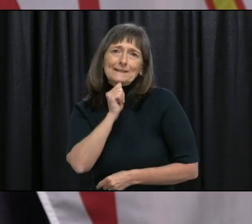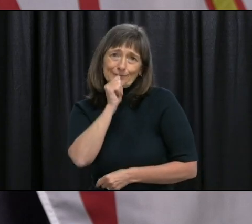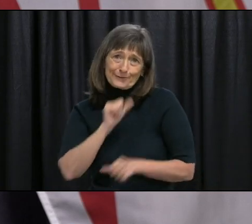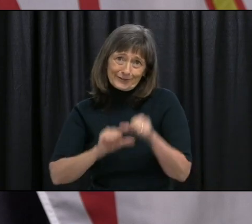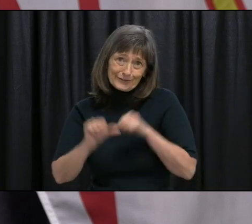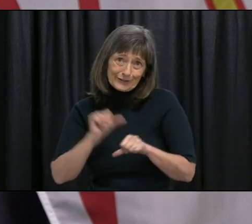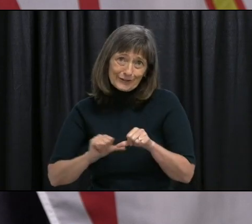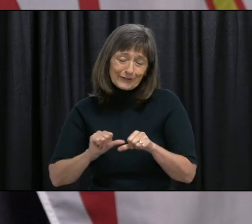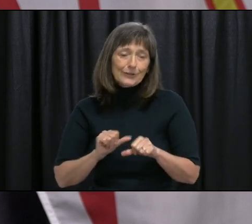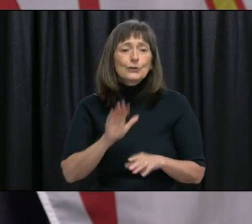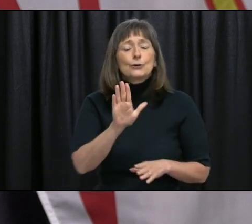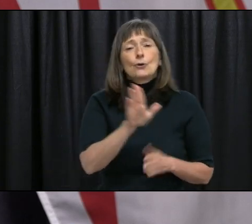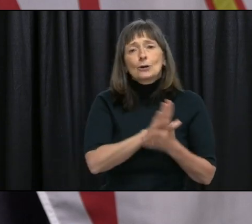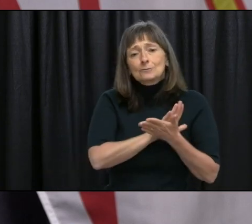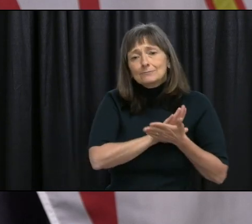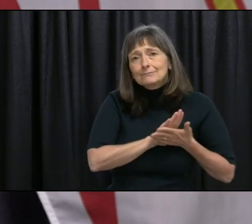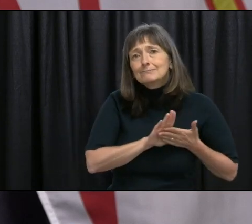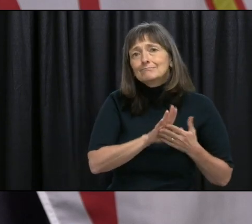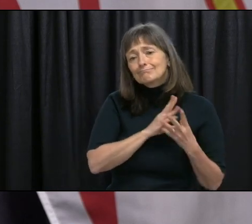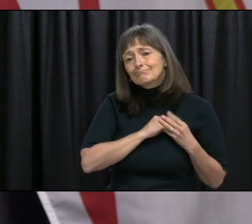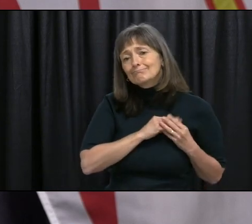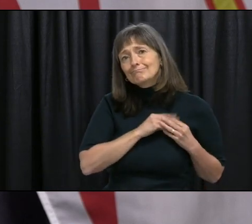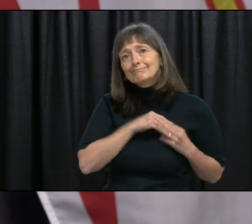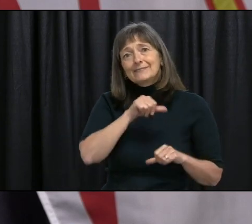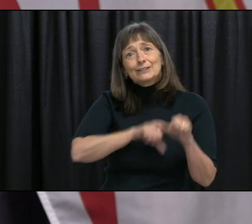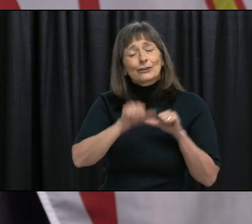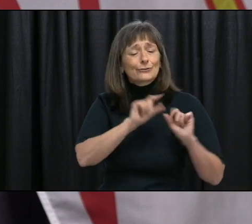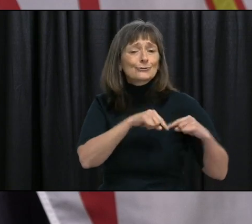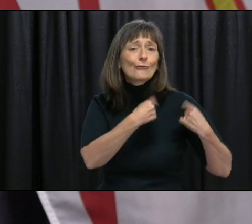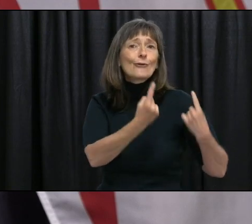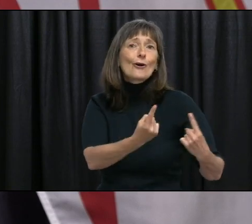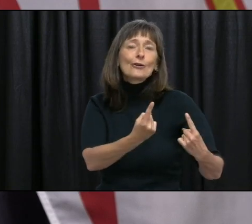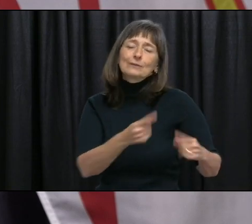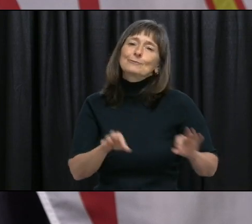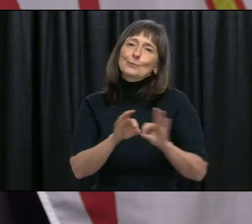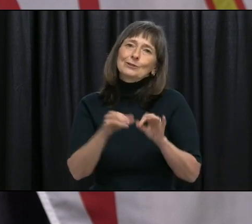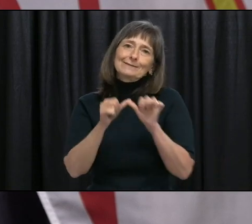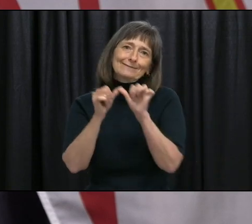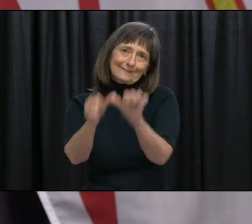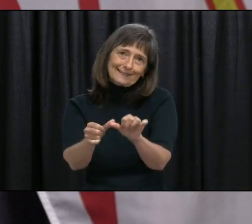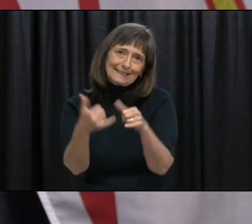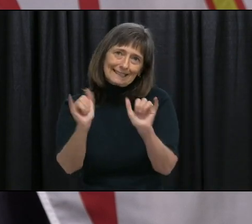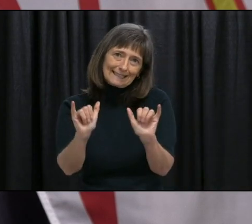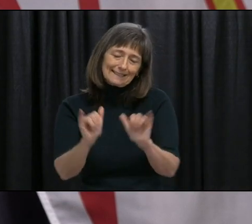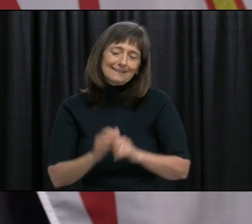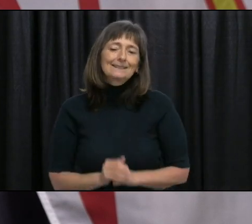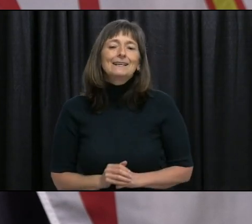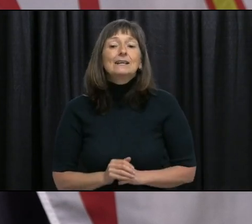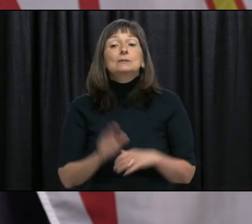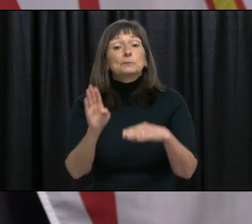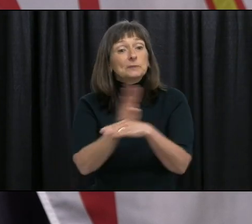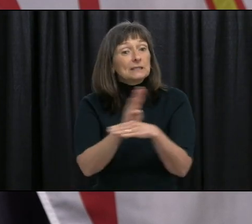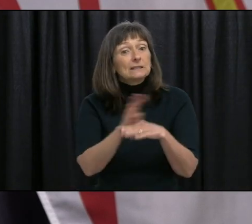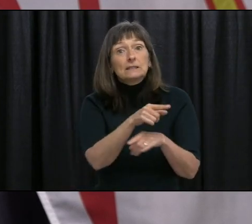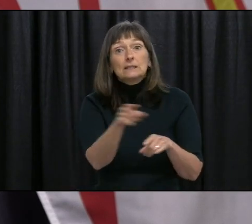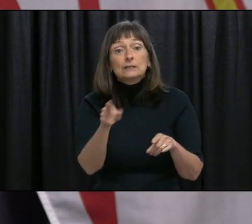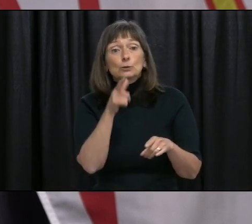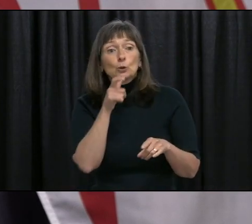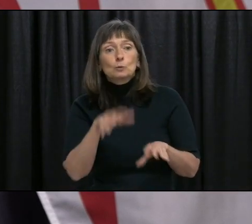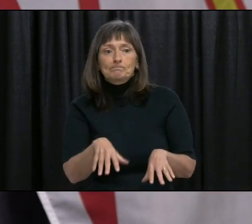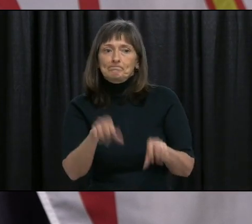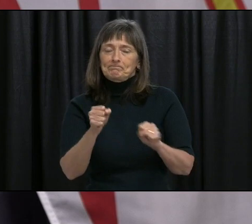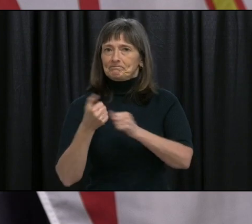kindness and goodwill we have shown throughout this ordeal is just as important as ever. And I applaud the work of businesses who have taken